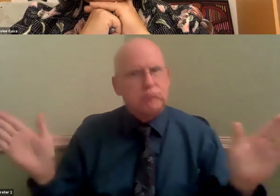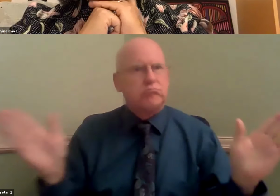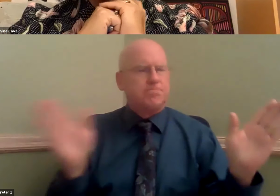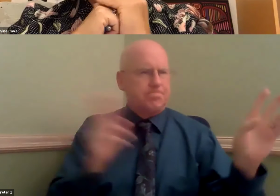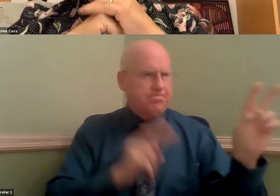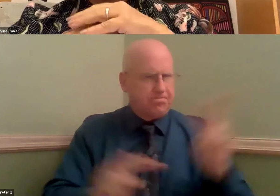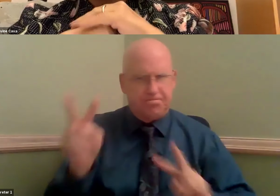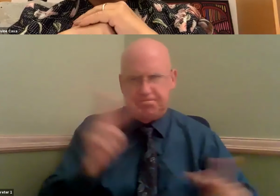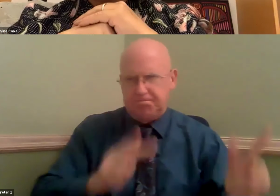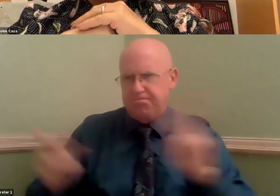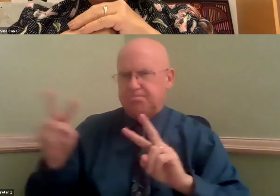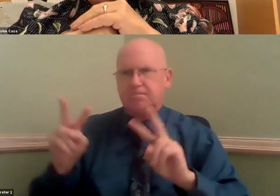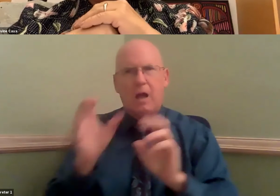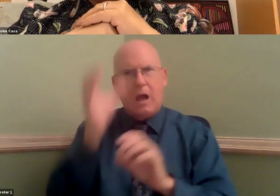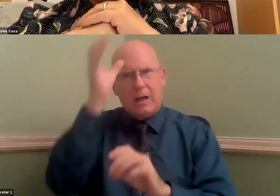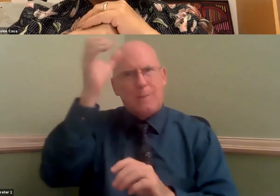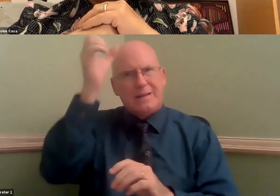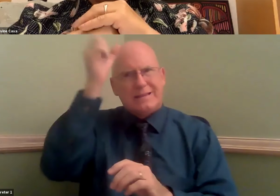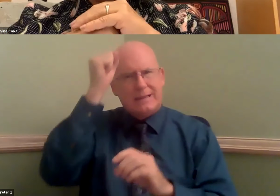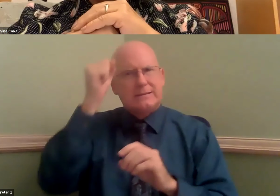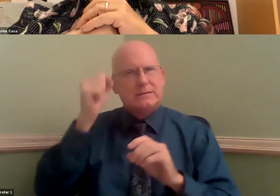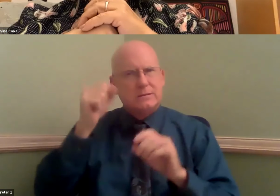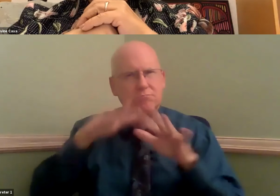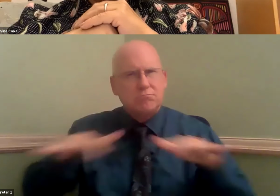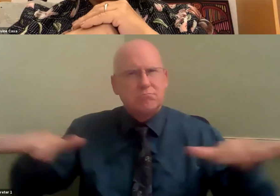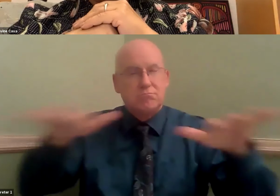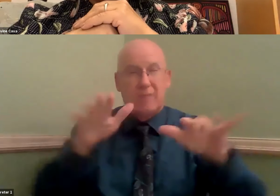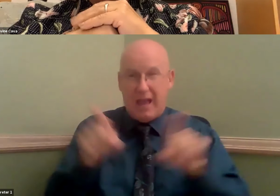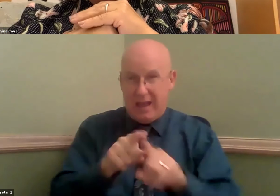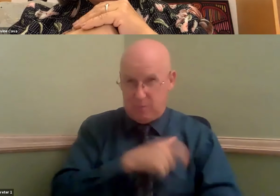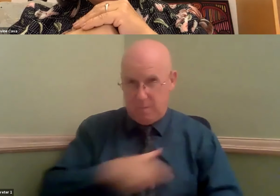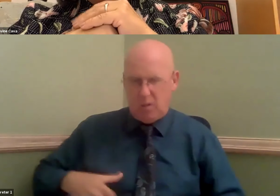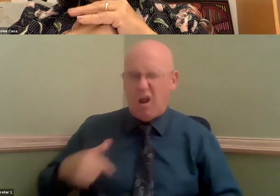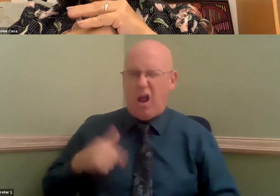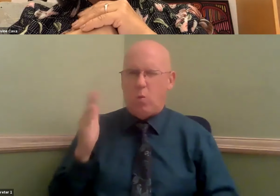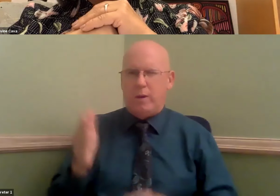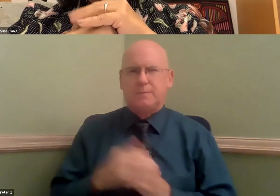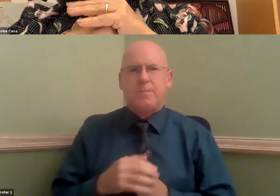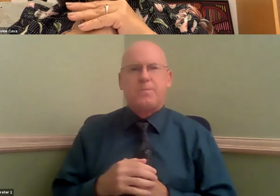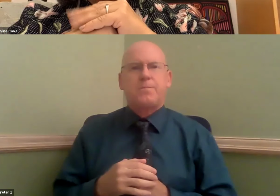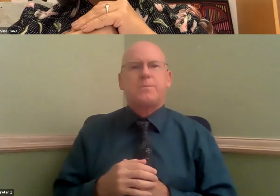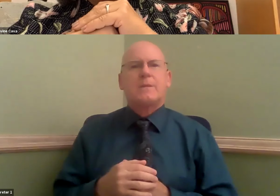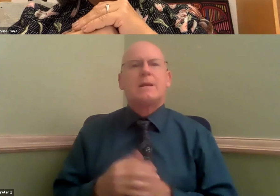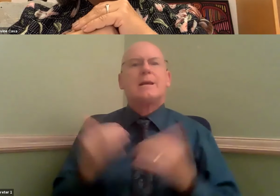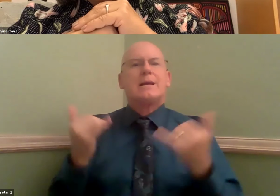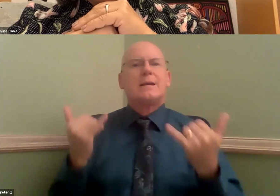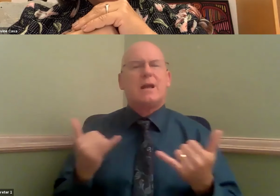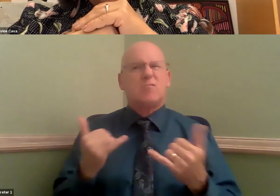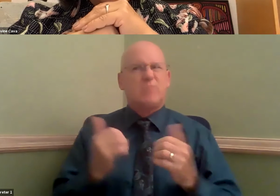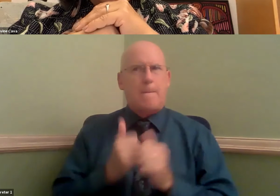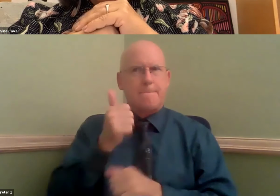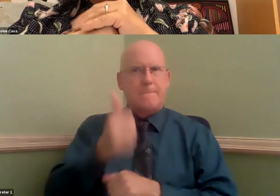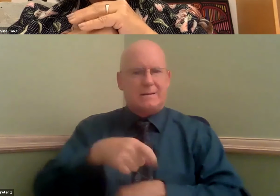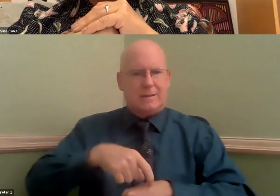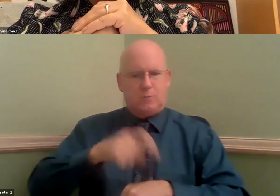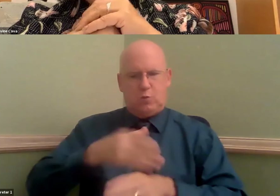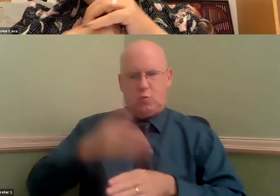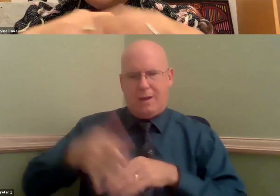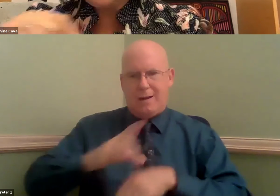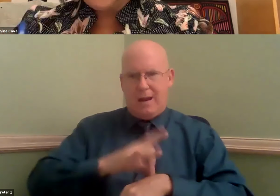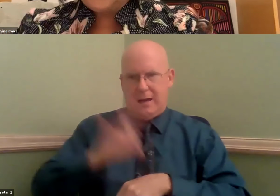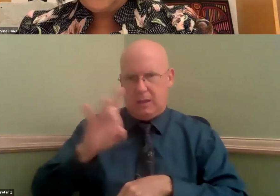level and common sense kind of way, and I'll do that as mayor. And I am going to go over a little bit. We were supposed to end at 8 o'clock, but